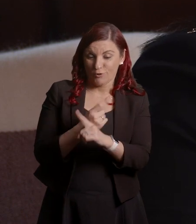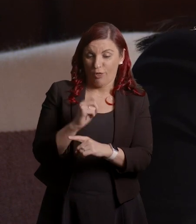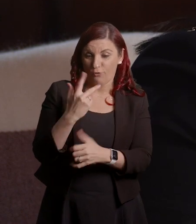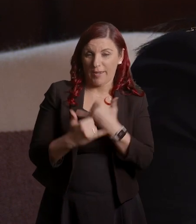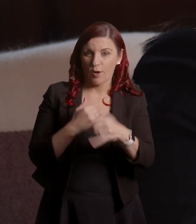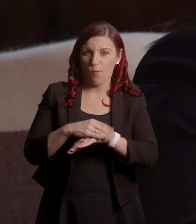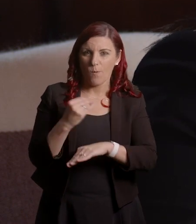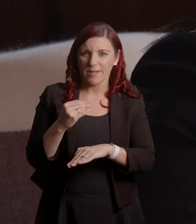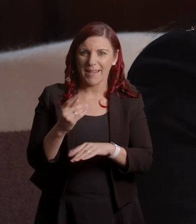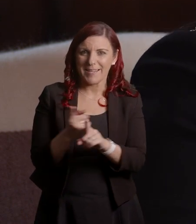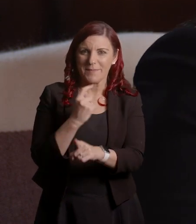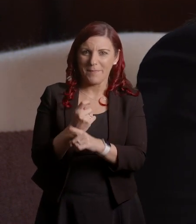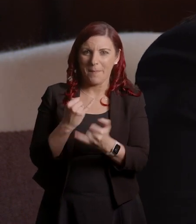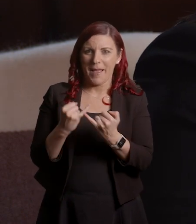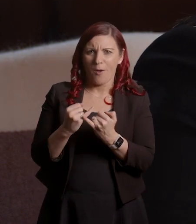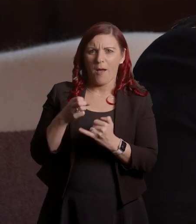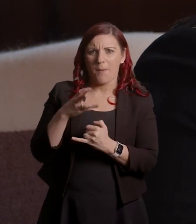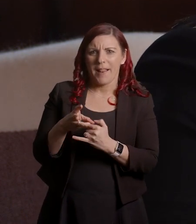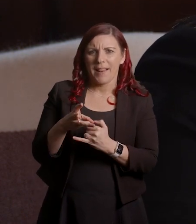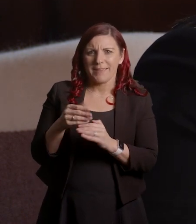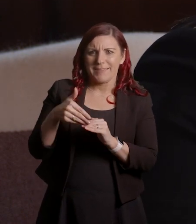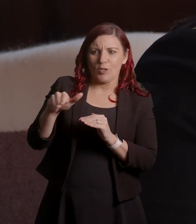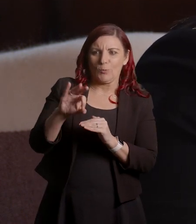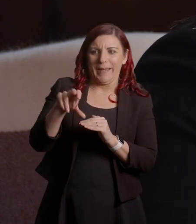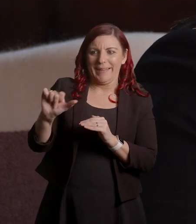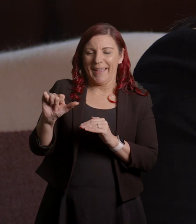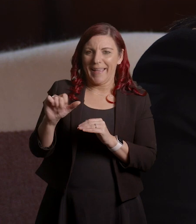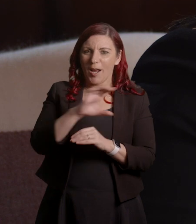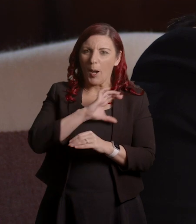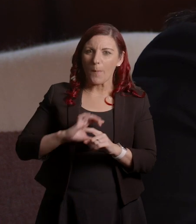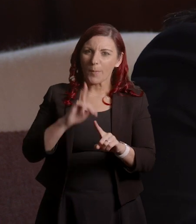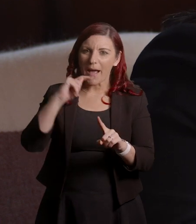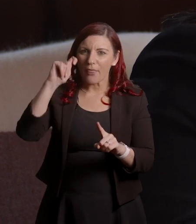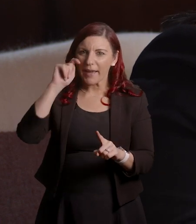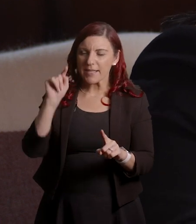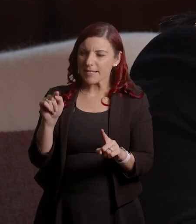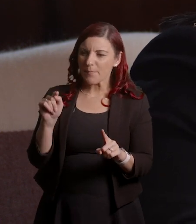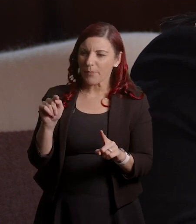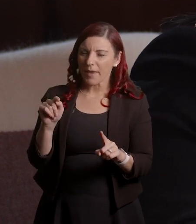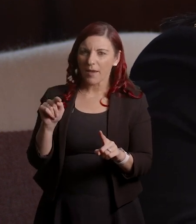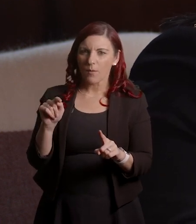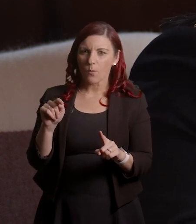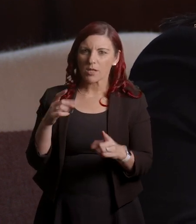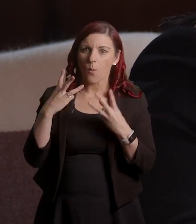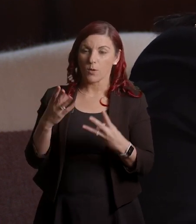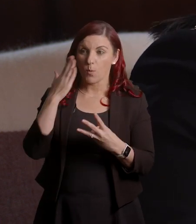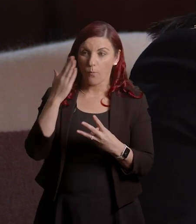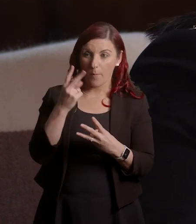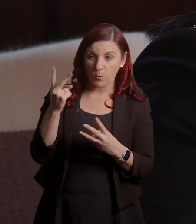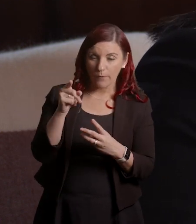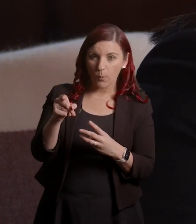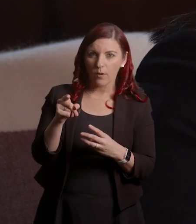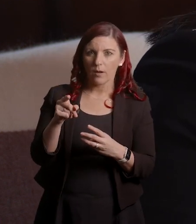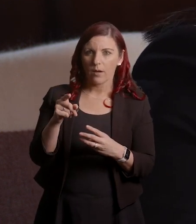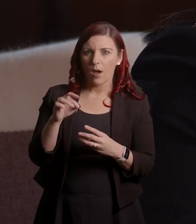3, and I'm thinking, oh, I'll be sending her to the GAA club. And I guess from what I want to know